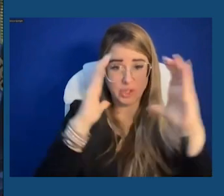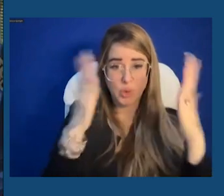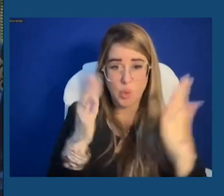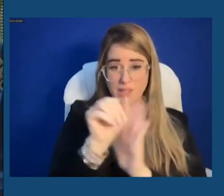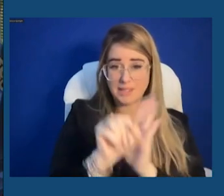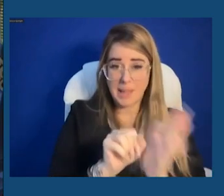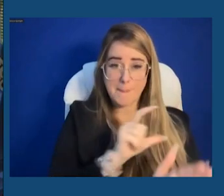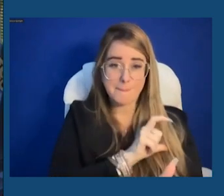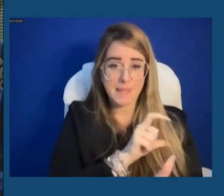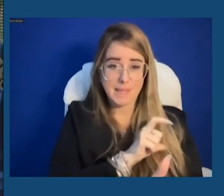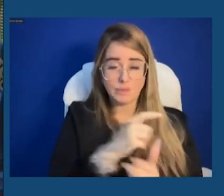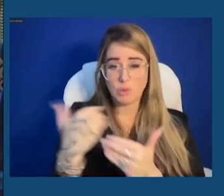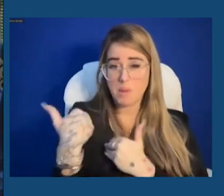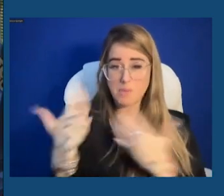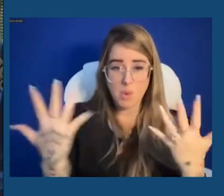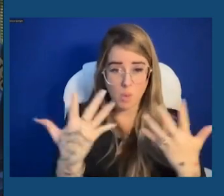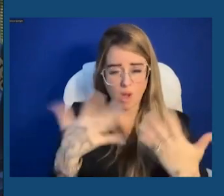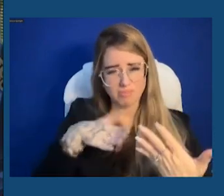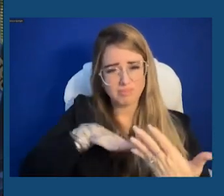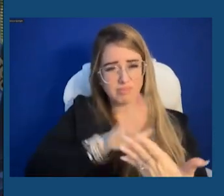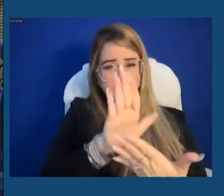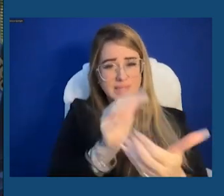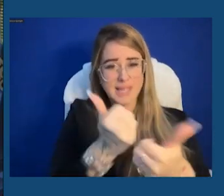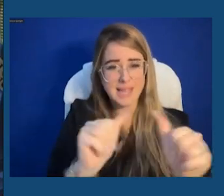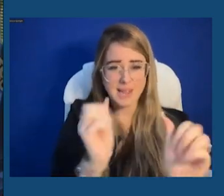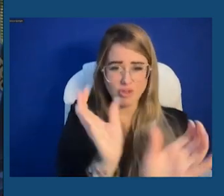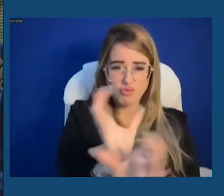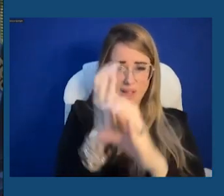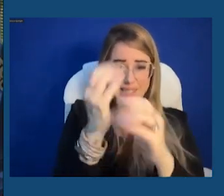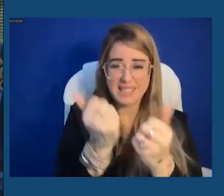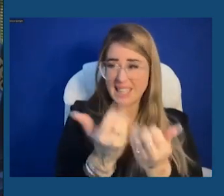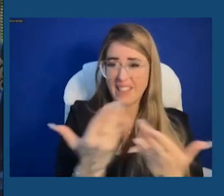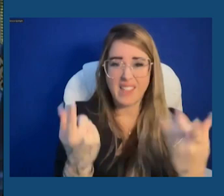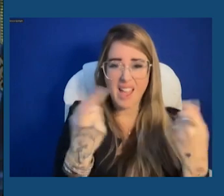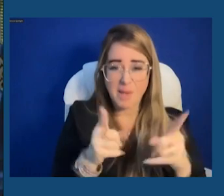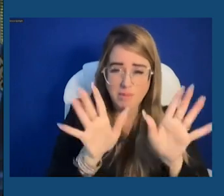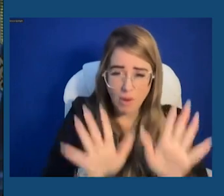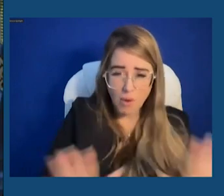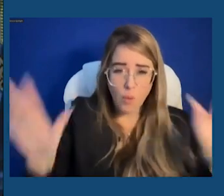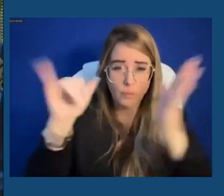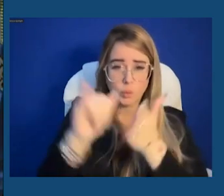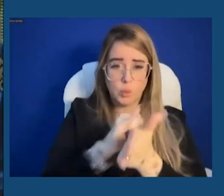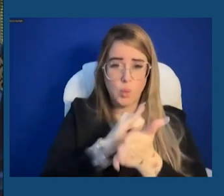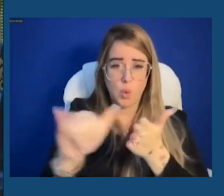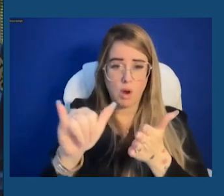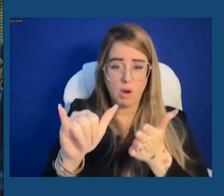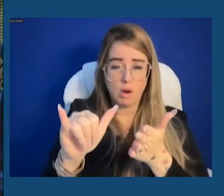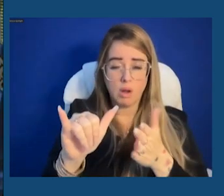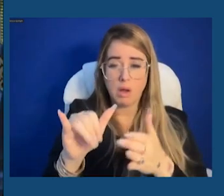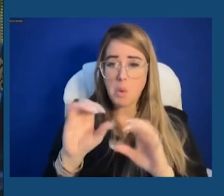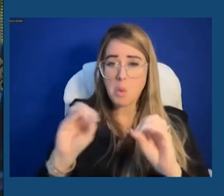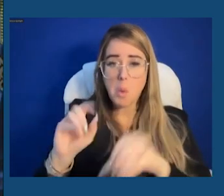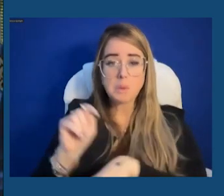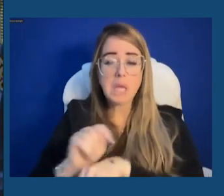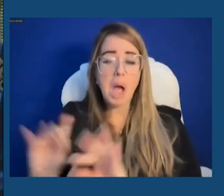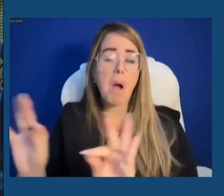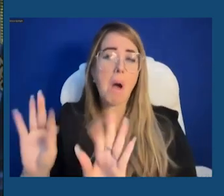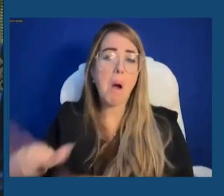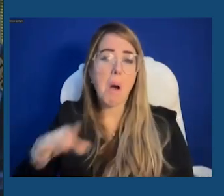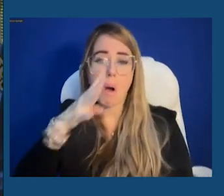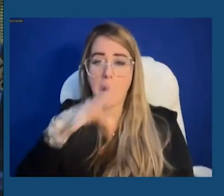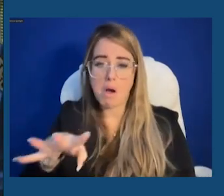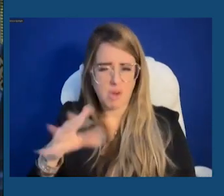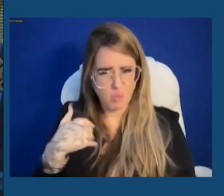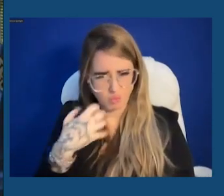responsibility is to deal with any crisis, any problem throughout the entire state of New York. No task is too small, no task is too big. So we've gone